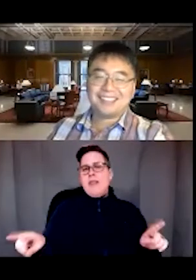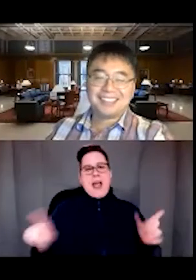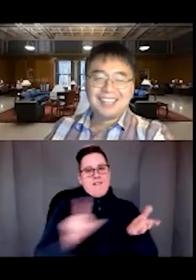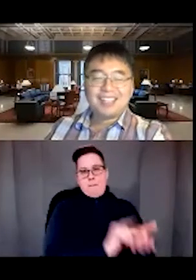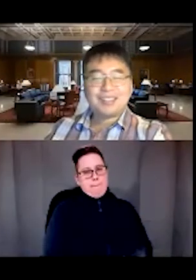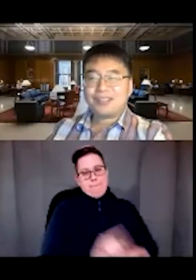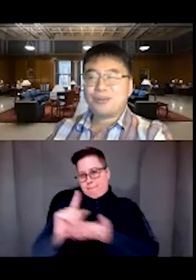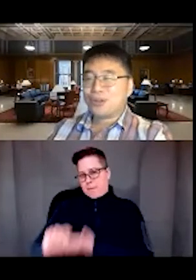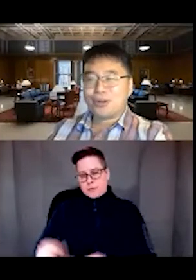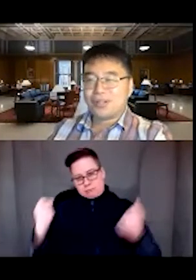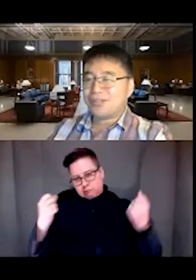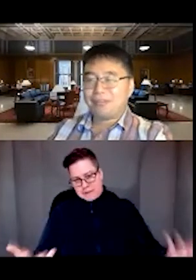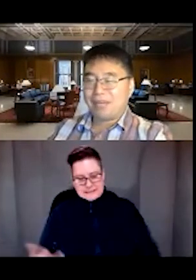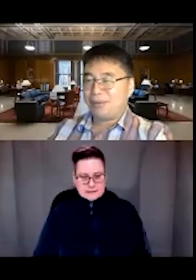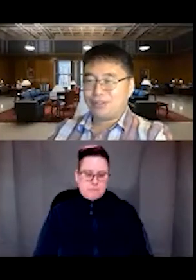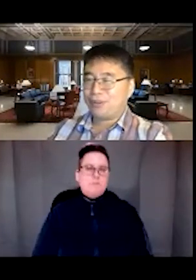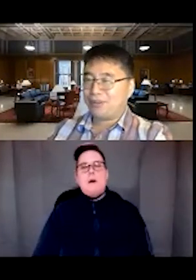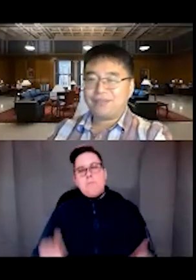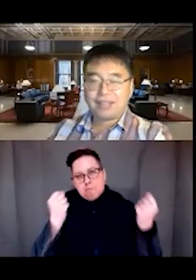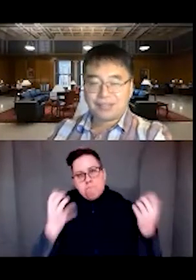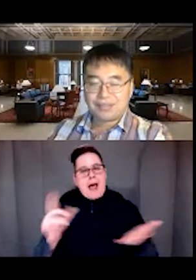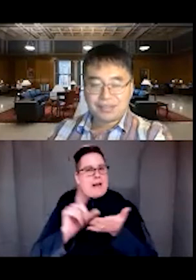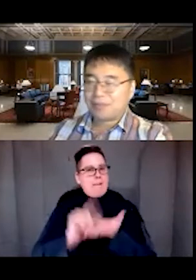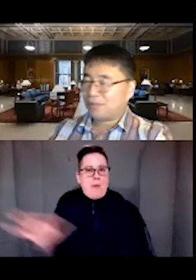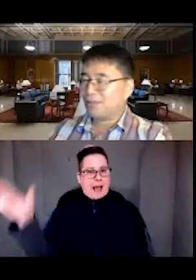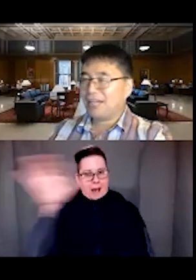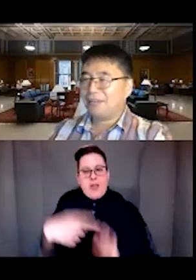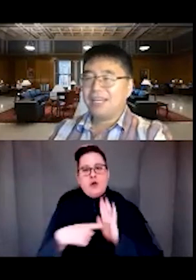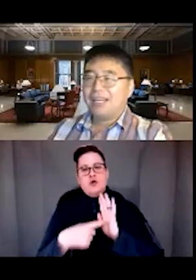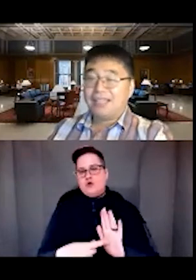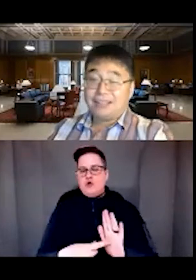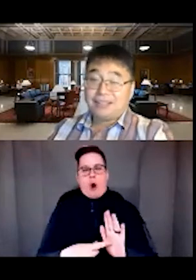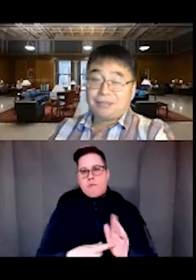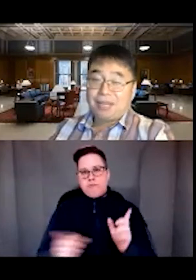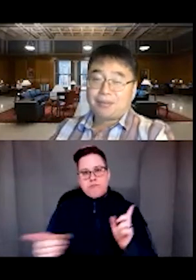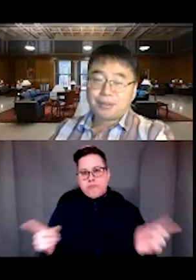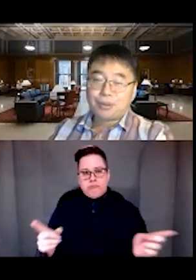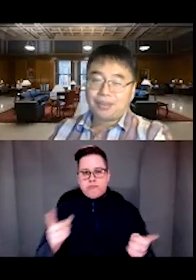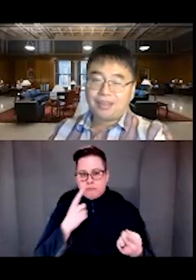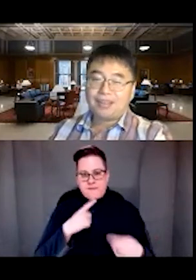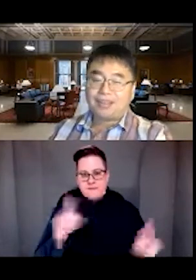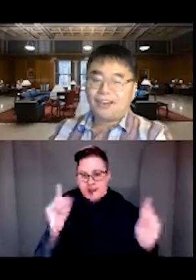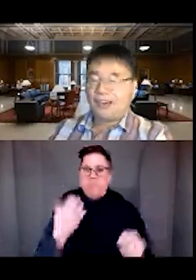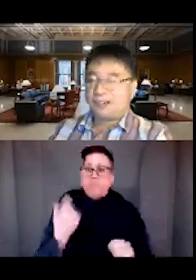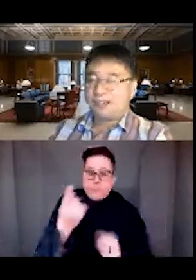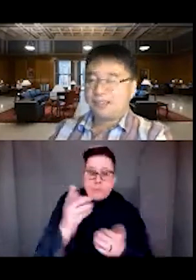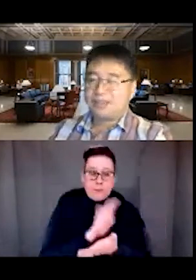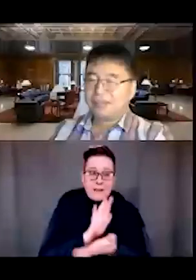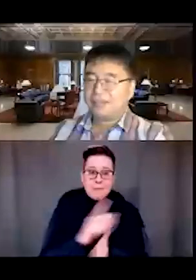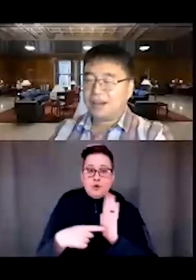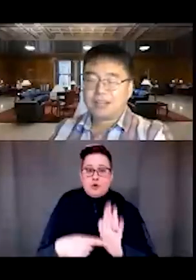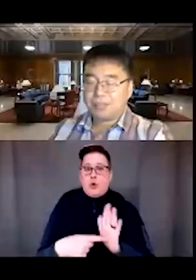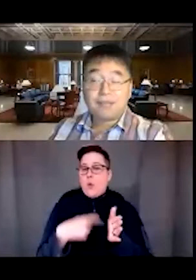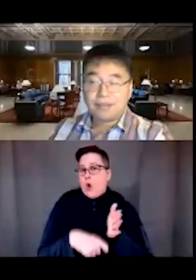like there's no shortage of papers showing the effectiveness of the program. There's even papers showing the cost,